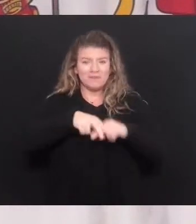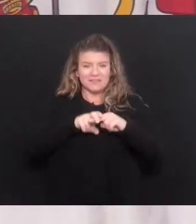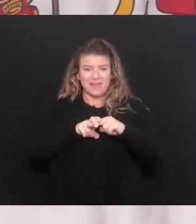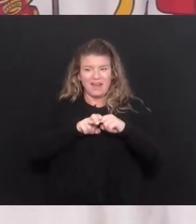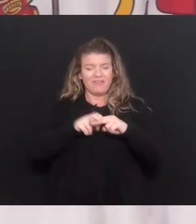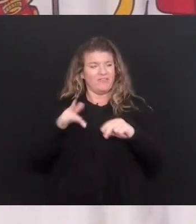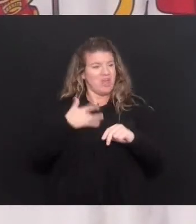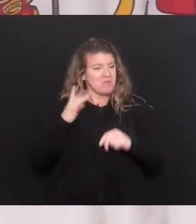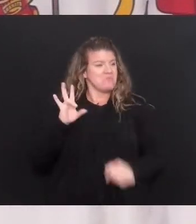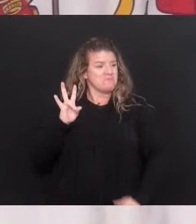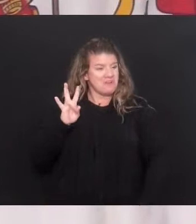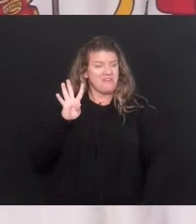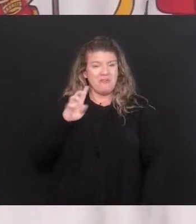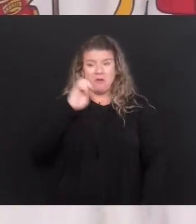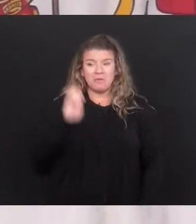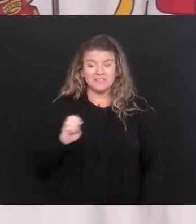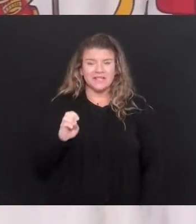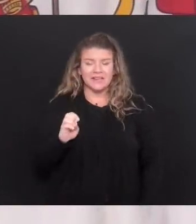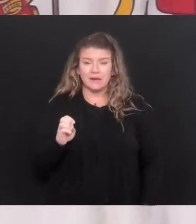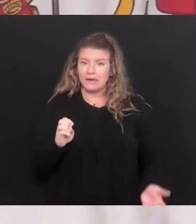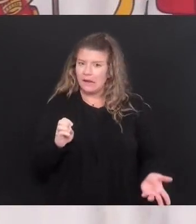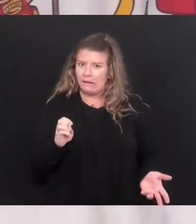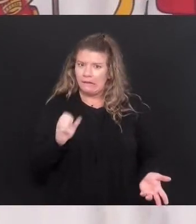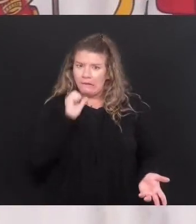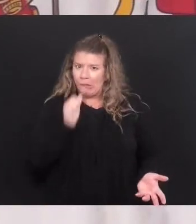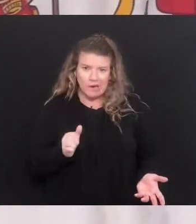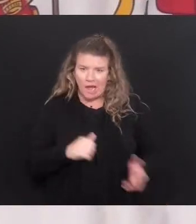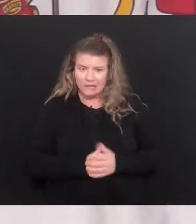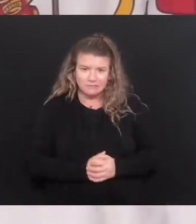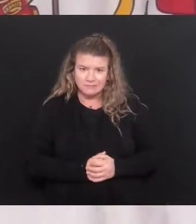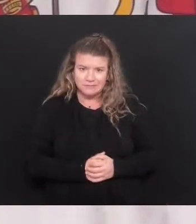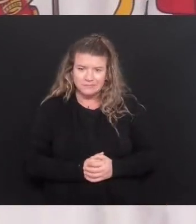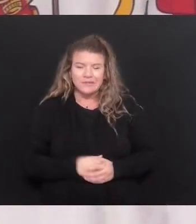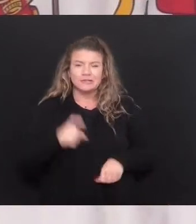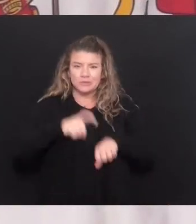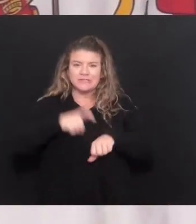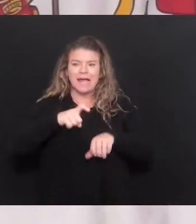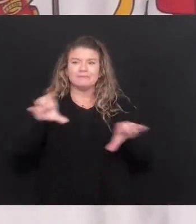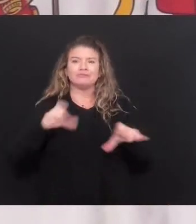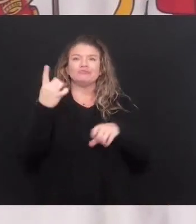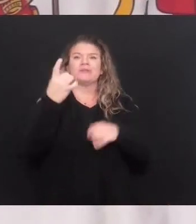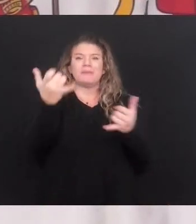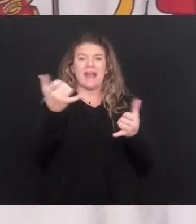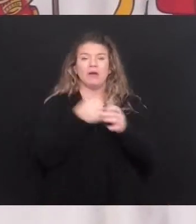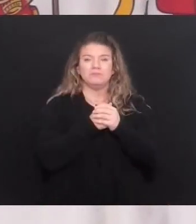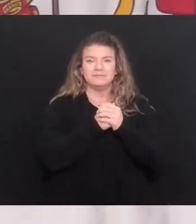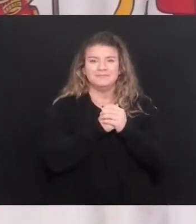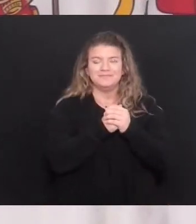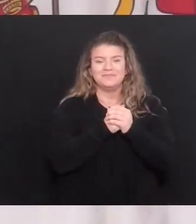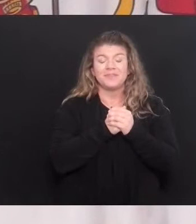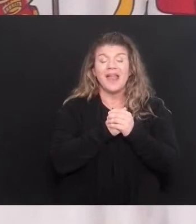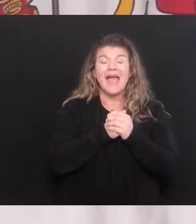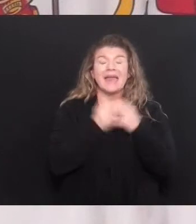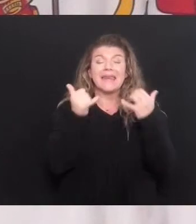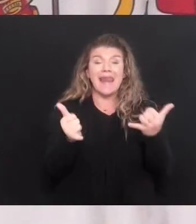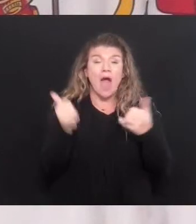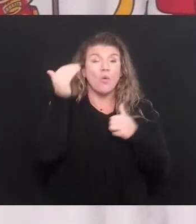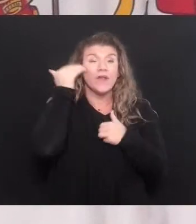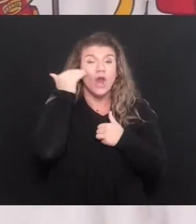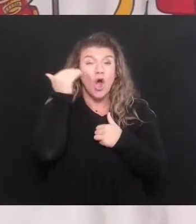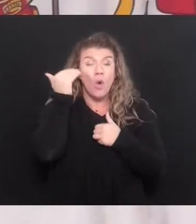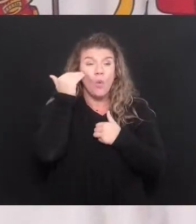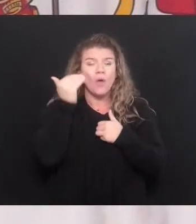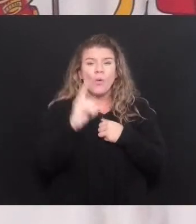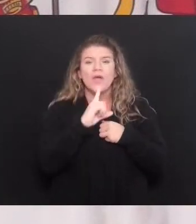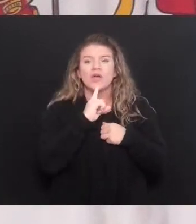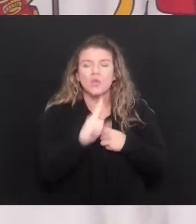well, we're at 74% and we're not. And so we got to do something about it, don't we? In West Virginia now we know, and we can